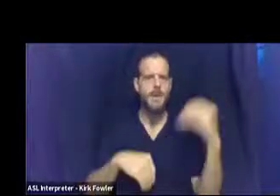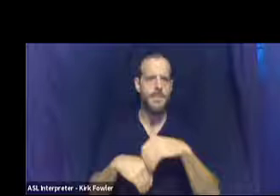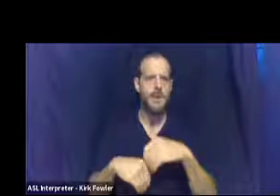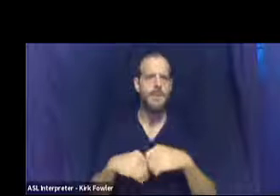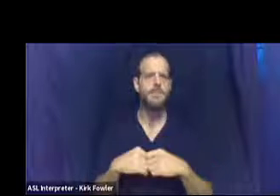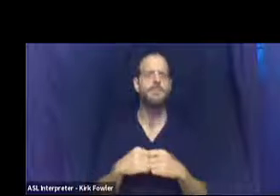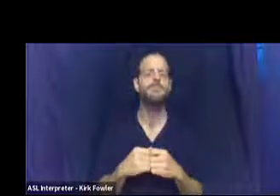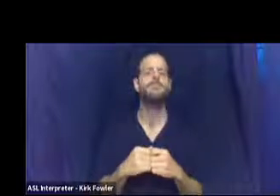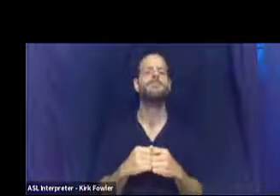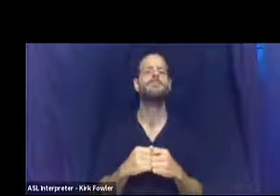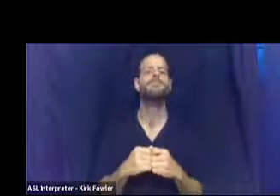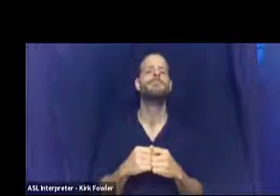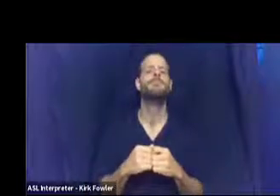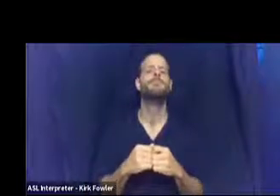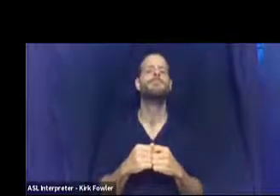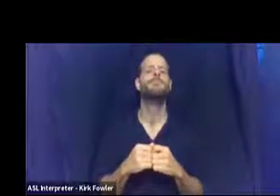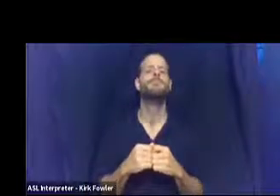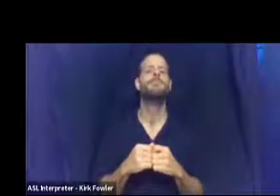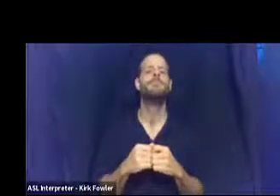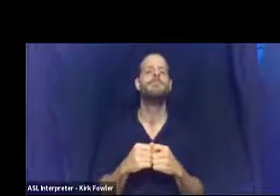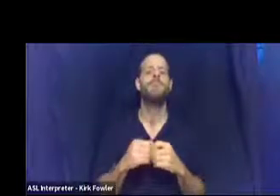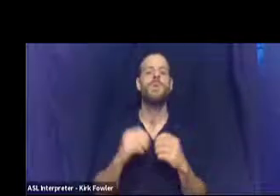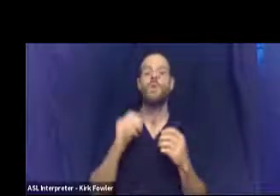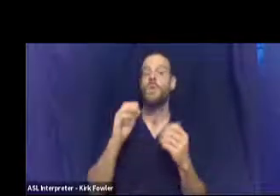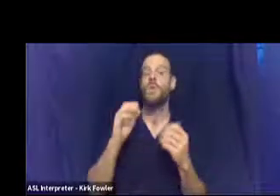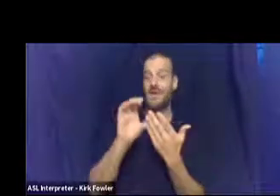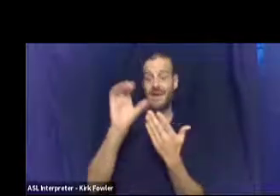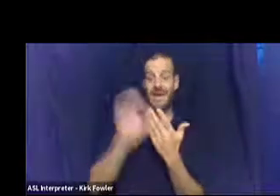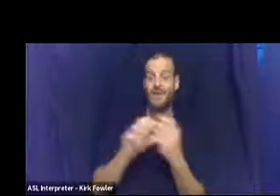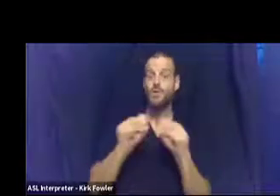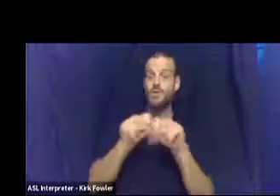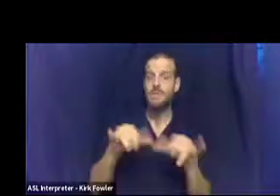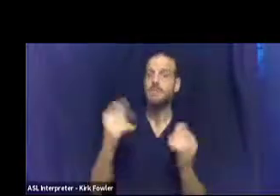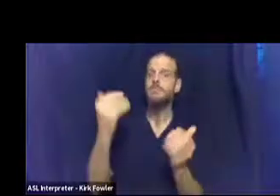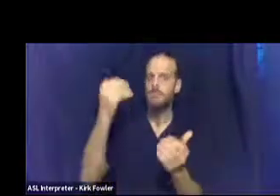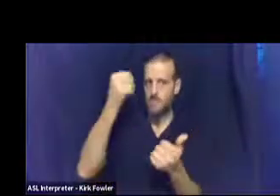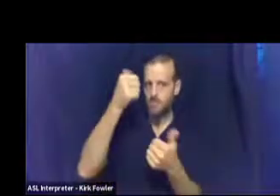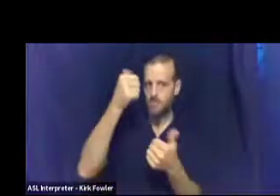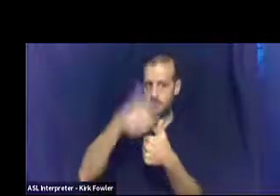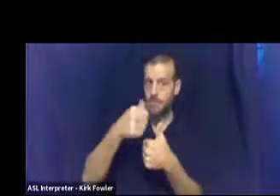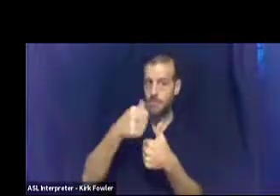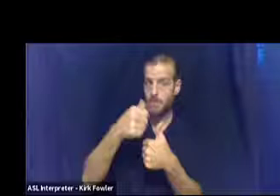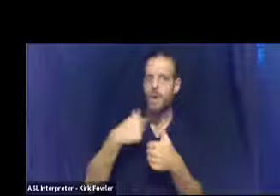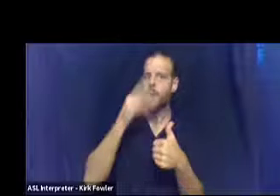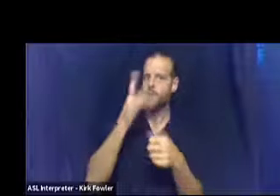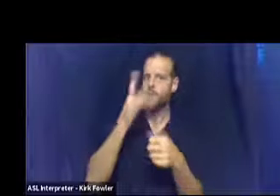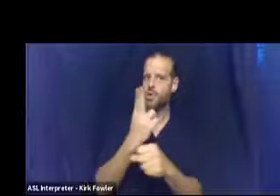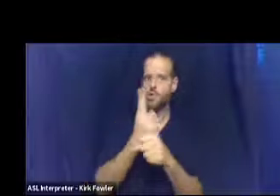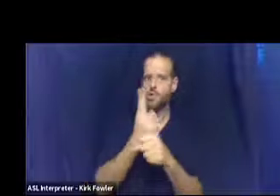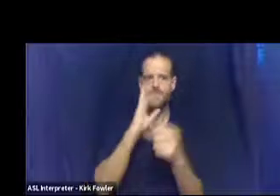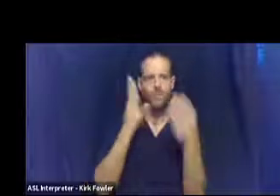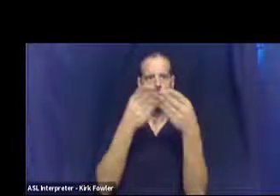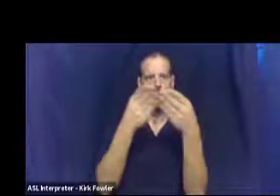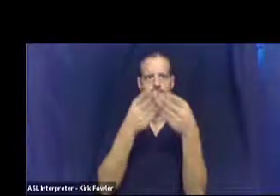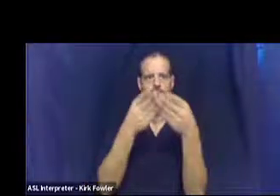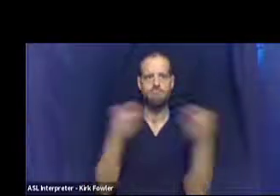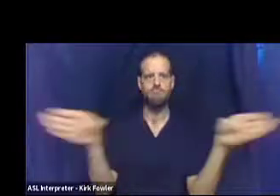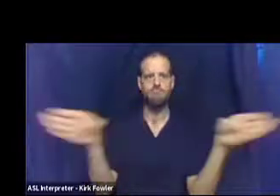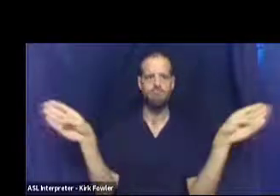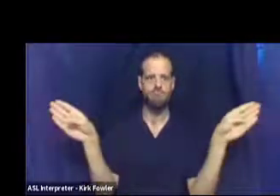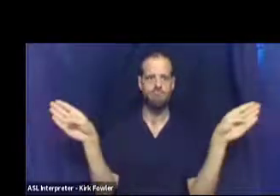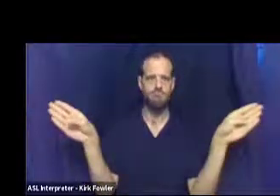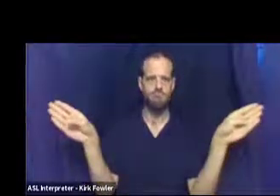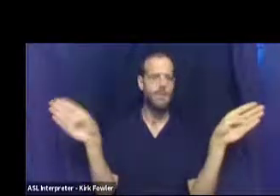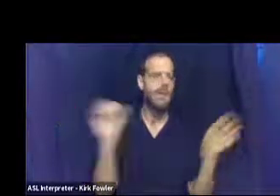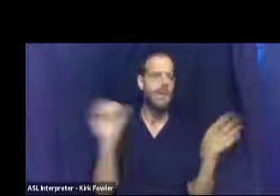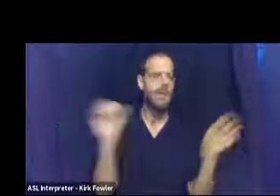talk about calendar systems, I'm going to be using it in that broad sense of a tool for communication and to build more concepts. So